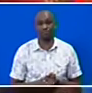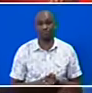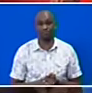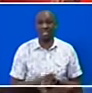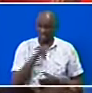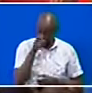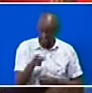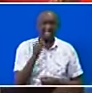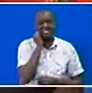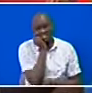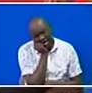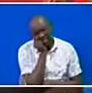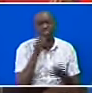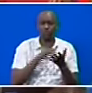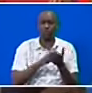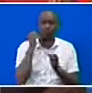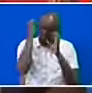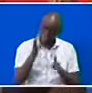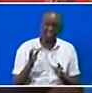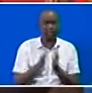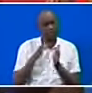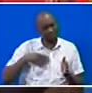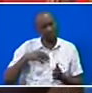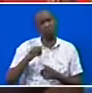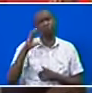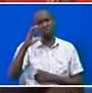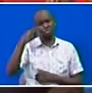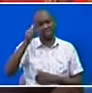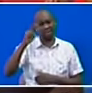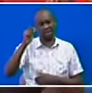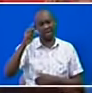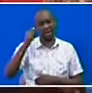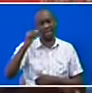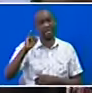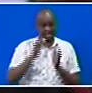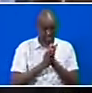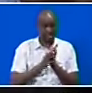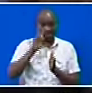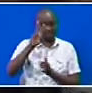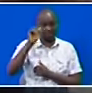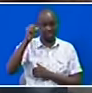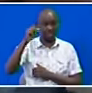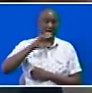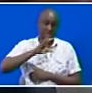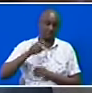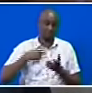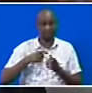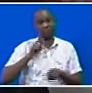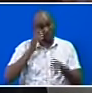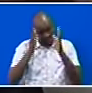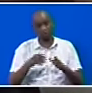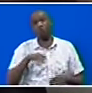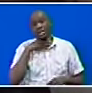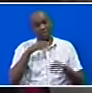It was a sad occasion as politicians joined residents at Chavakali village in Vihiga County to pay their last respects to the late Ronald